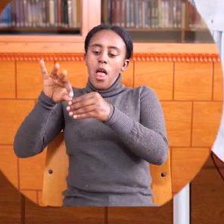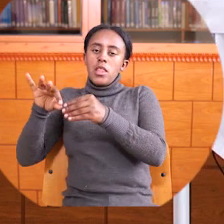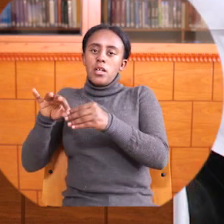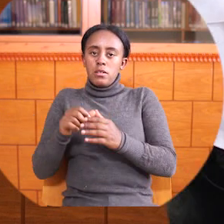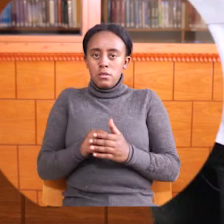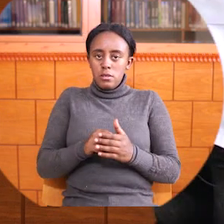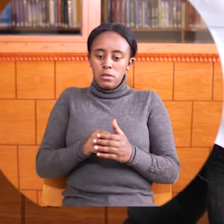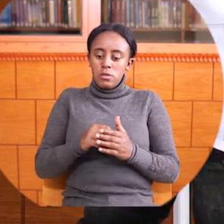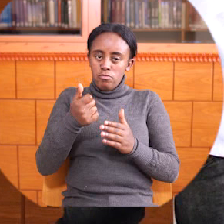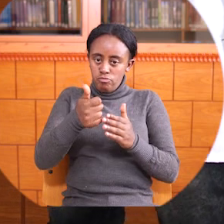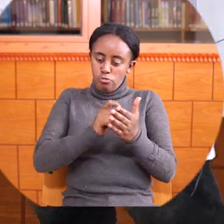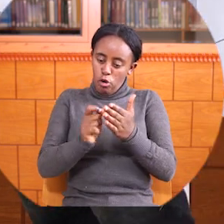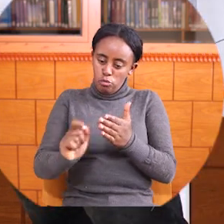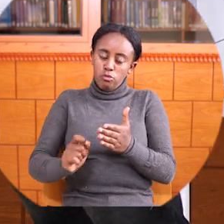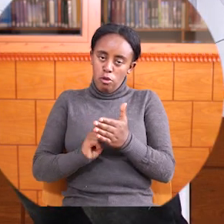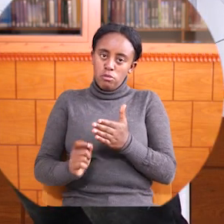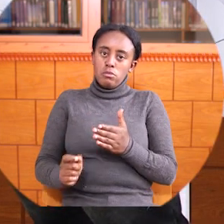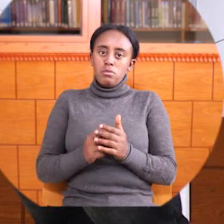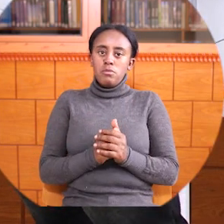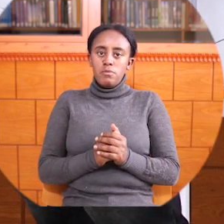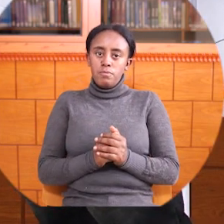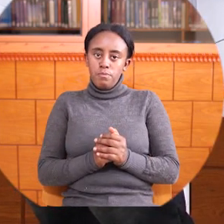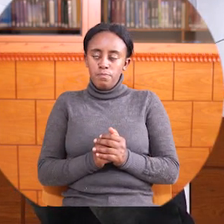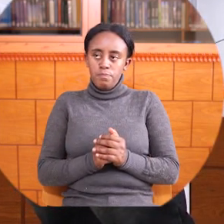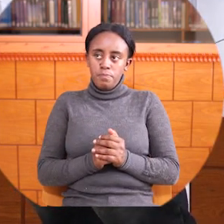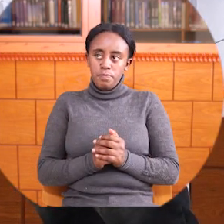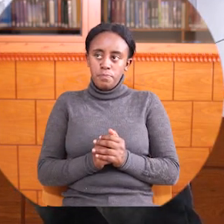plants? Write the characteristic of plants.